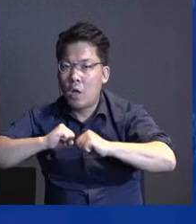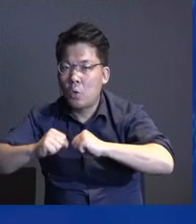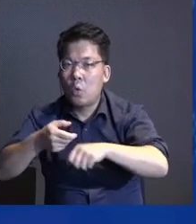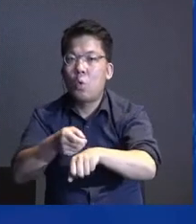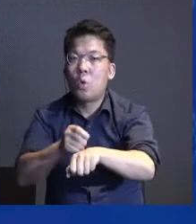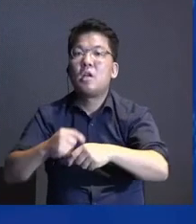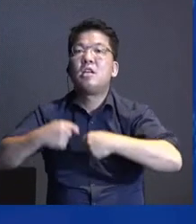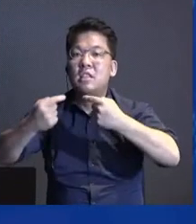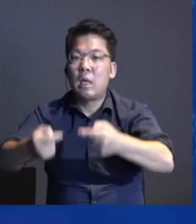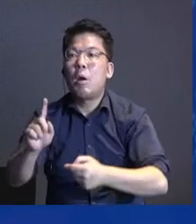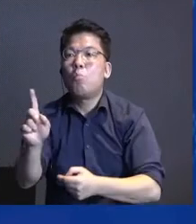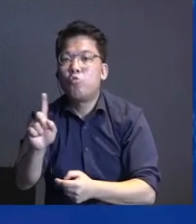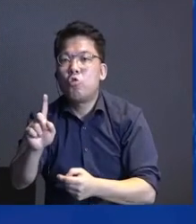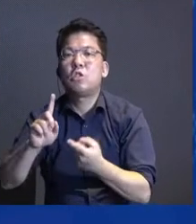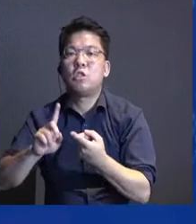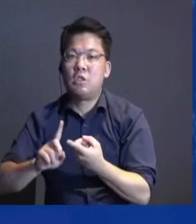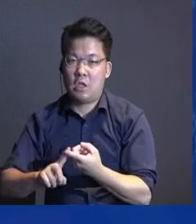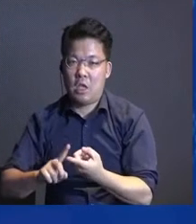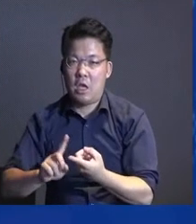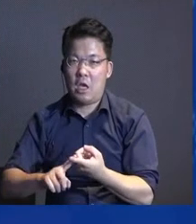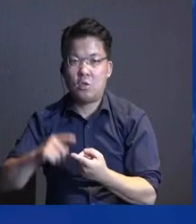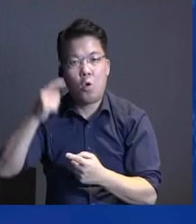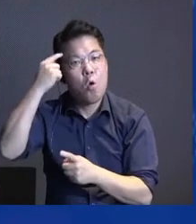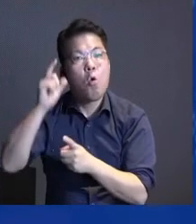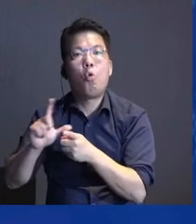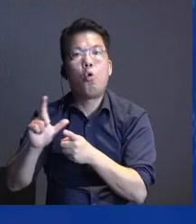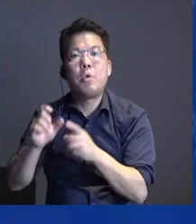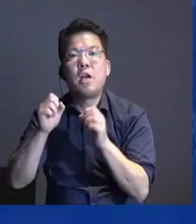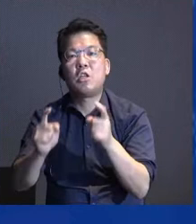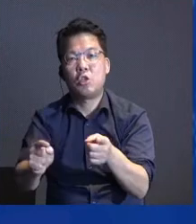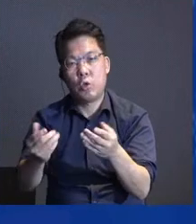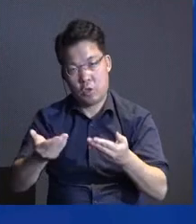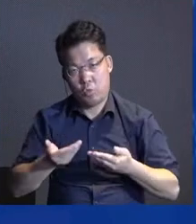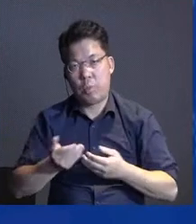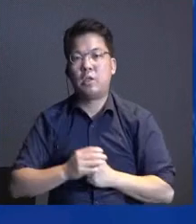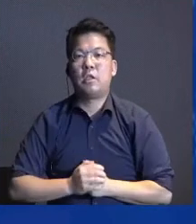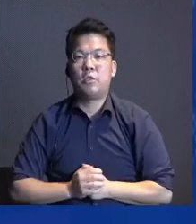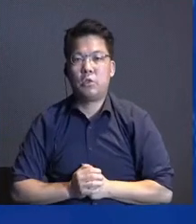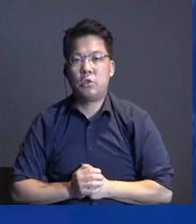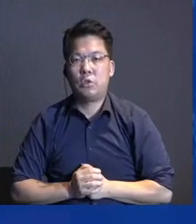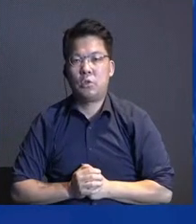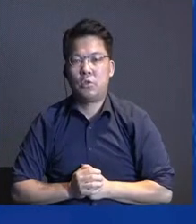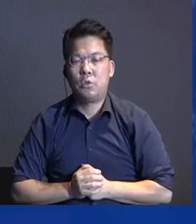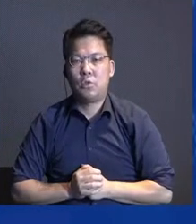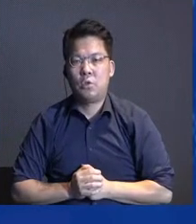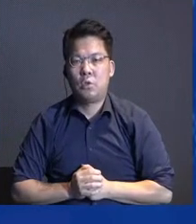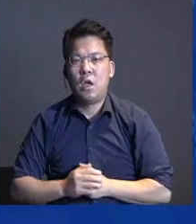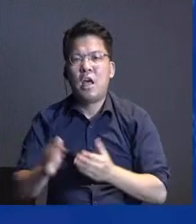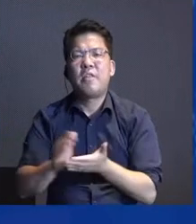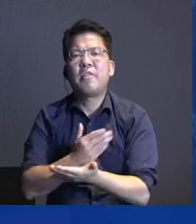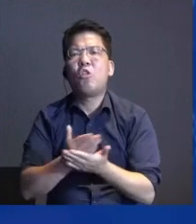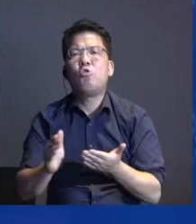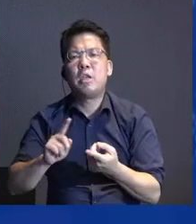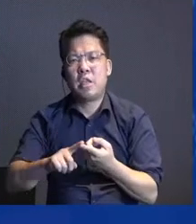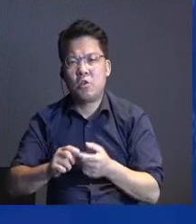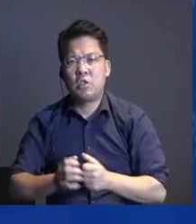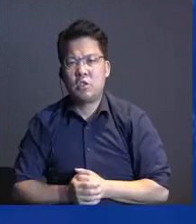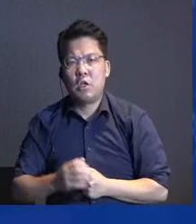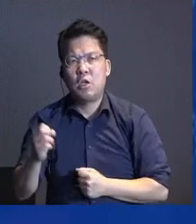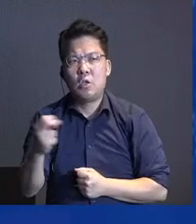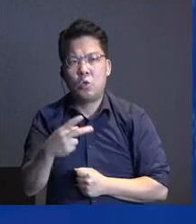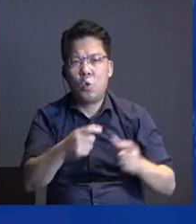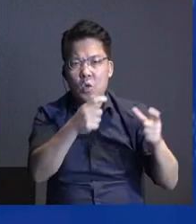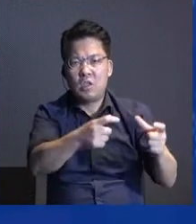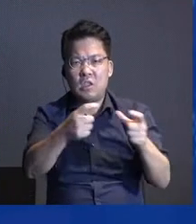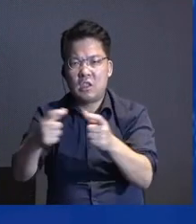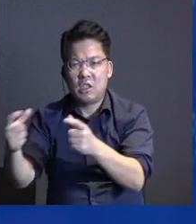We also asked community people and community local NGOs, what